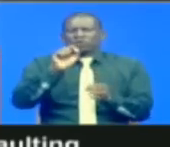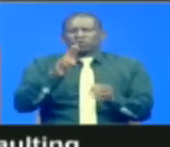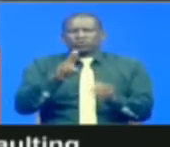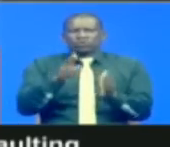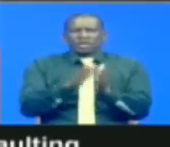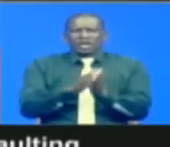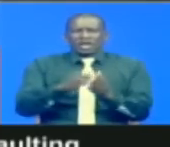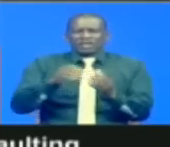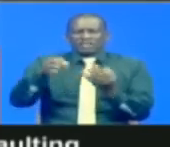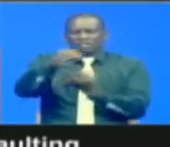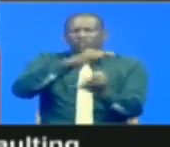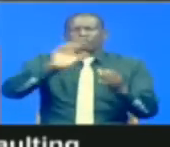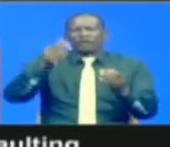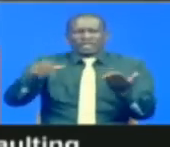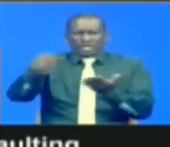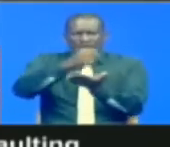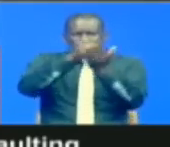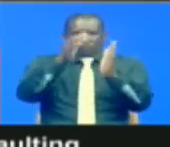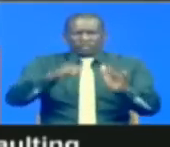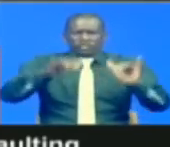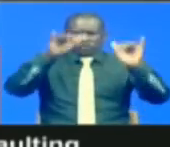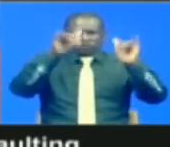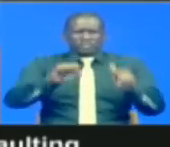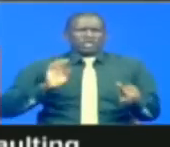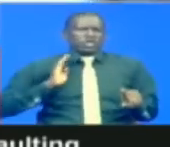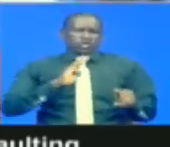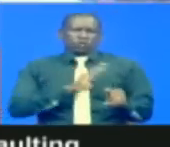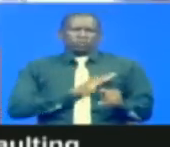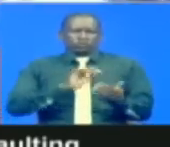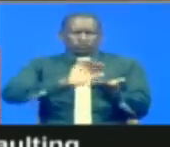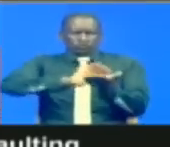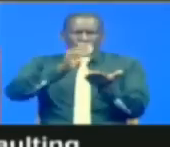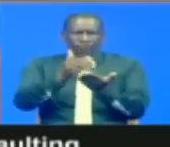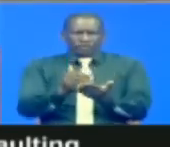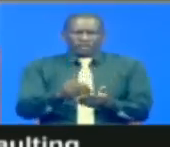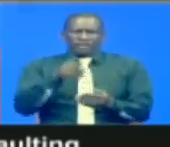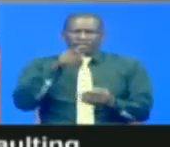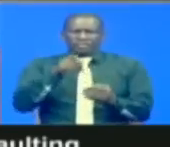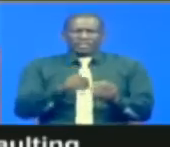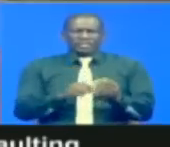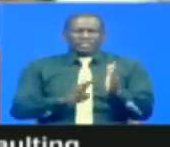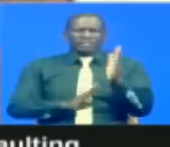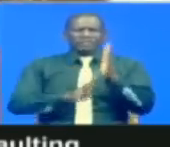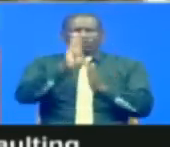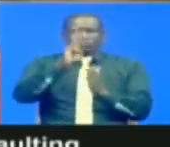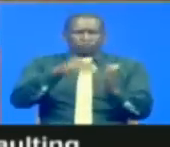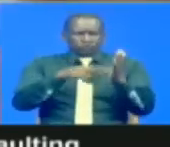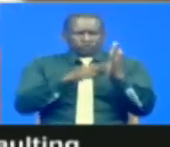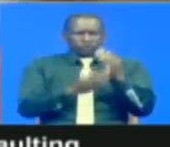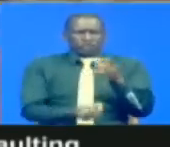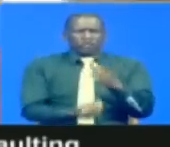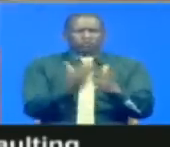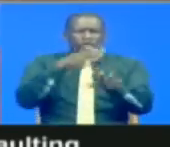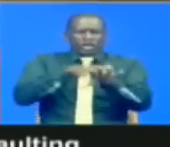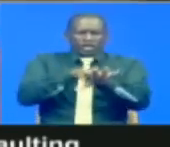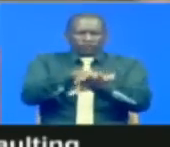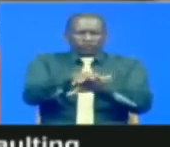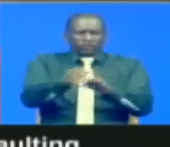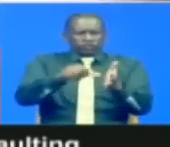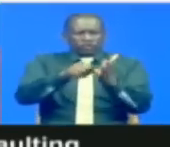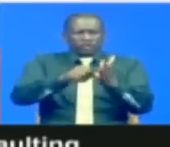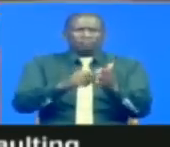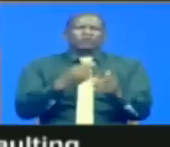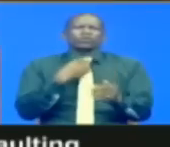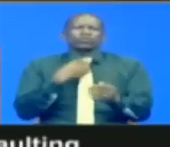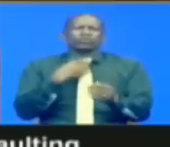of Kenya Employers to remain in the board of the fund. These developments highlight the growing influence of the labor union, which